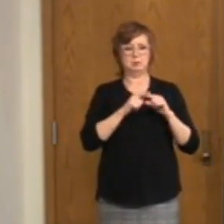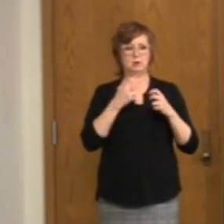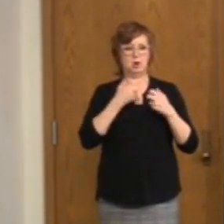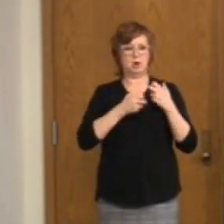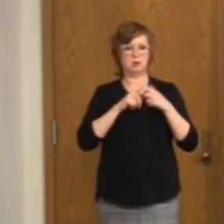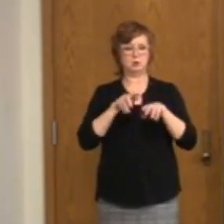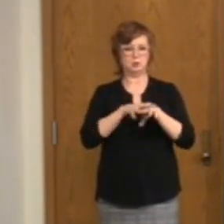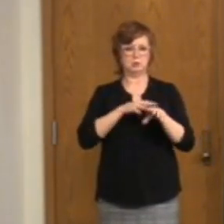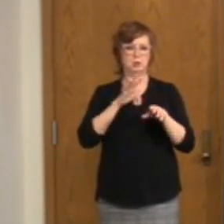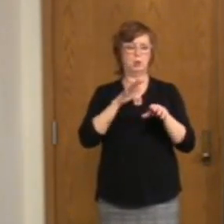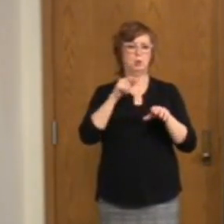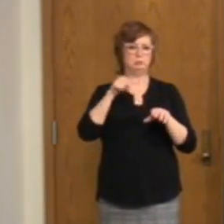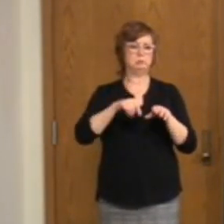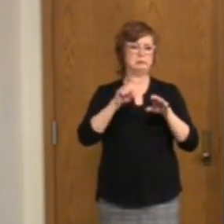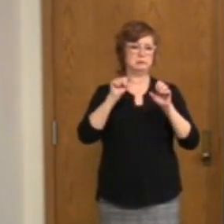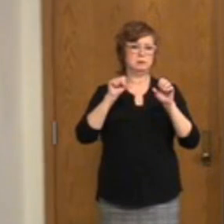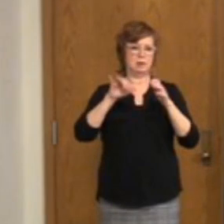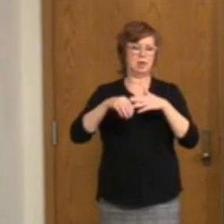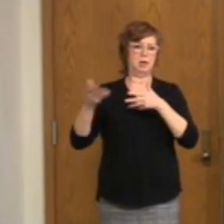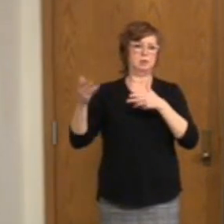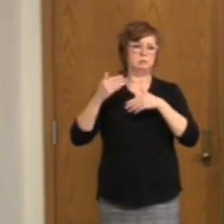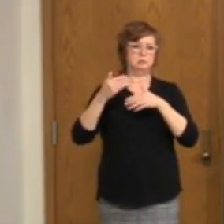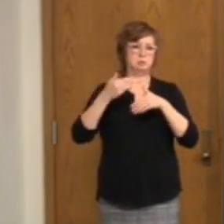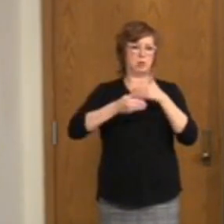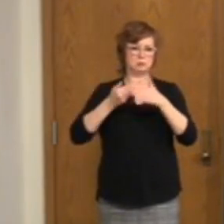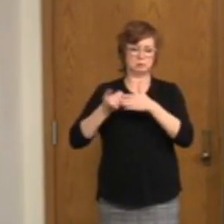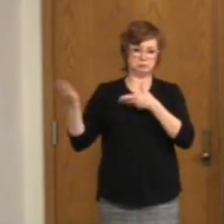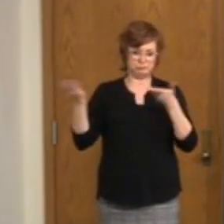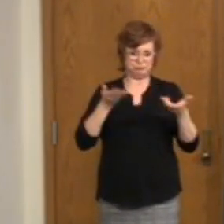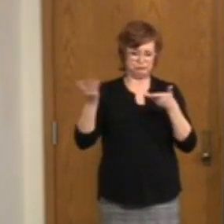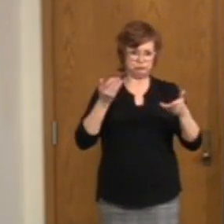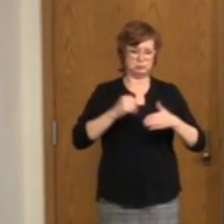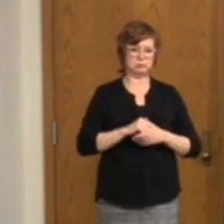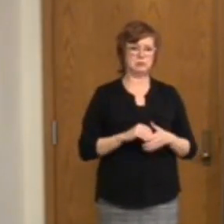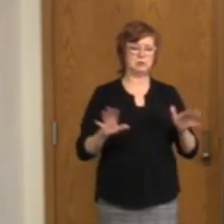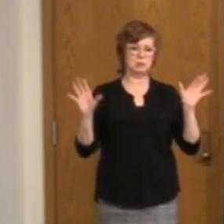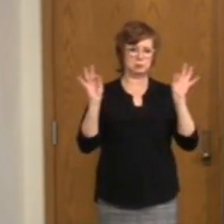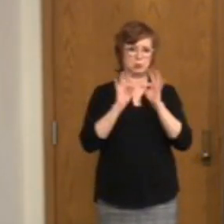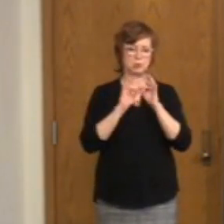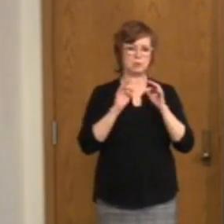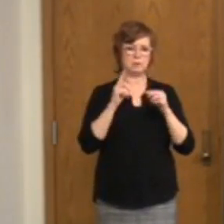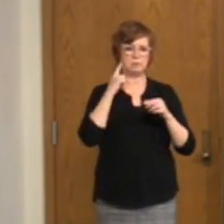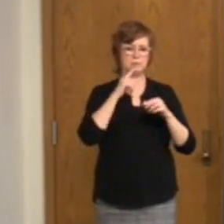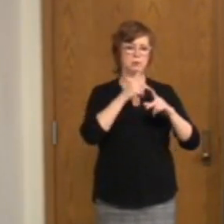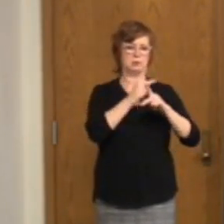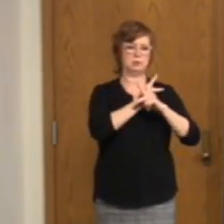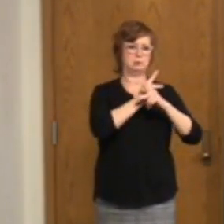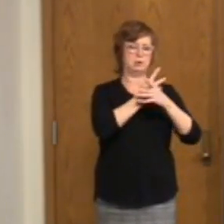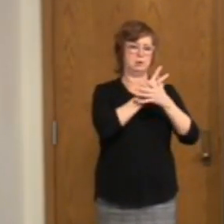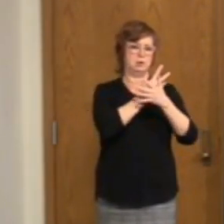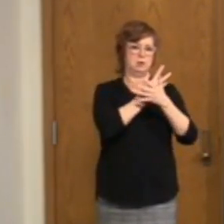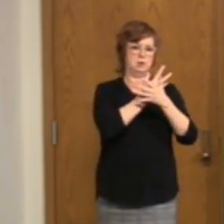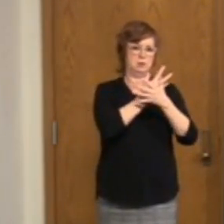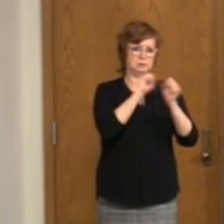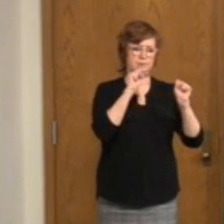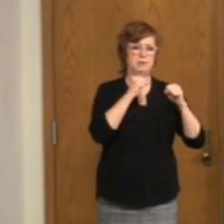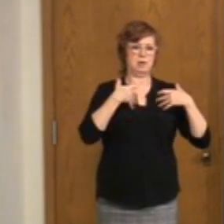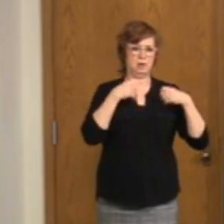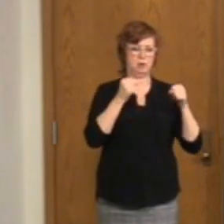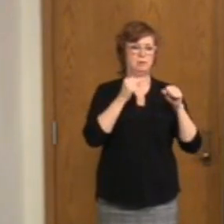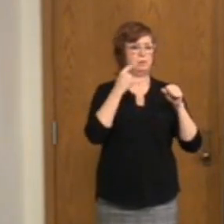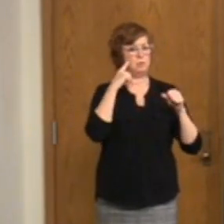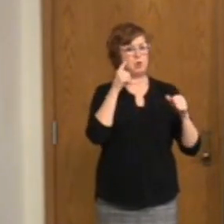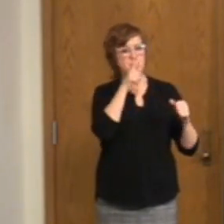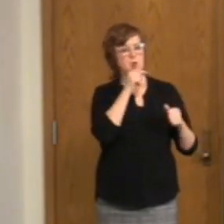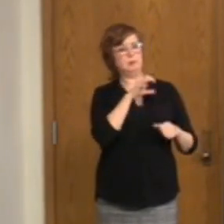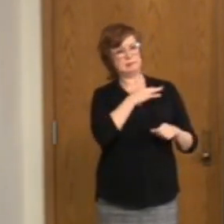processing, is critically important, both because of for the health and safety of staff working in the industry, but also the